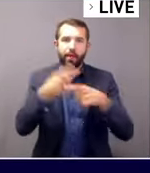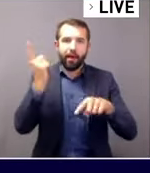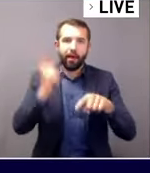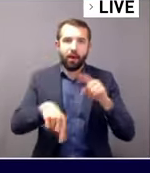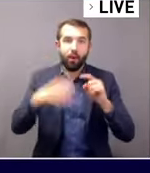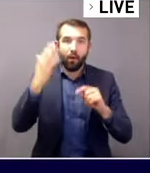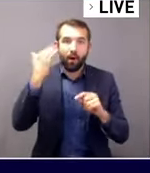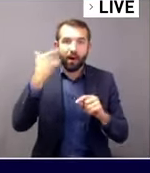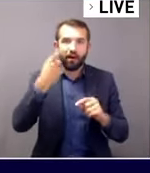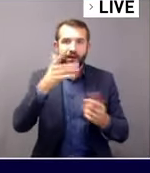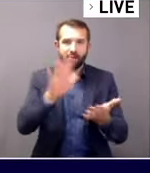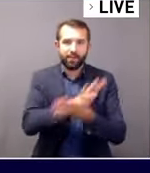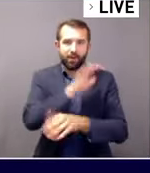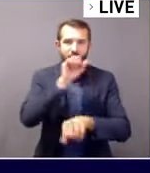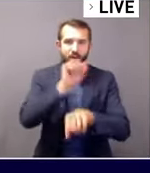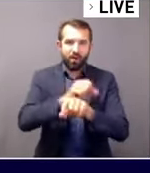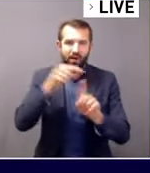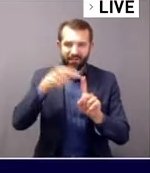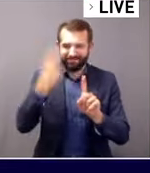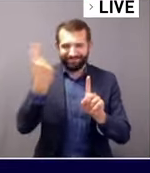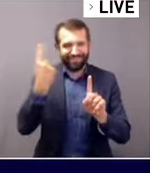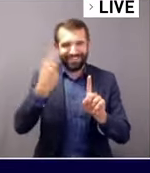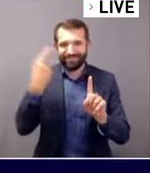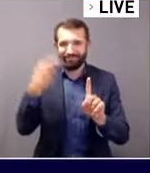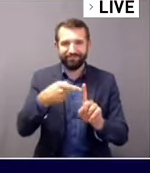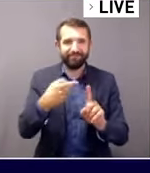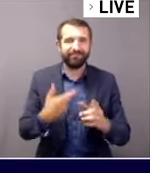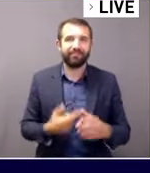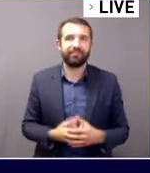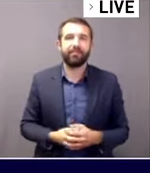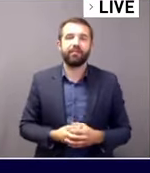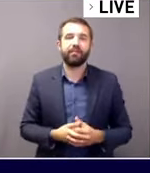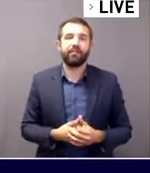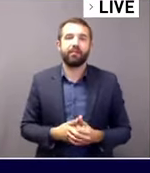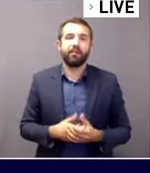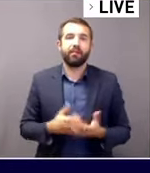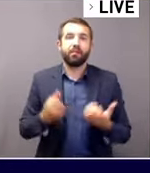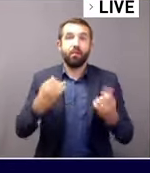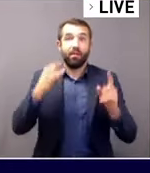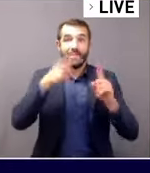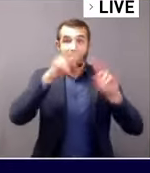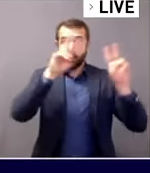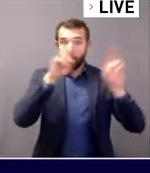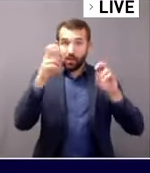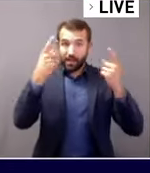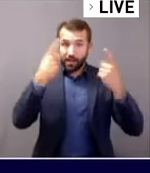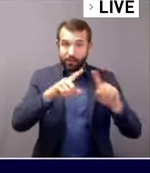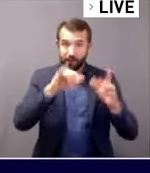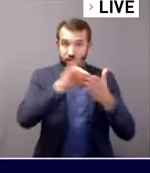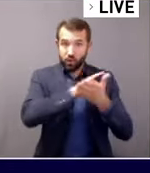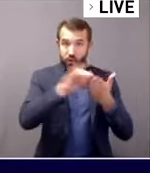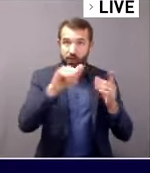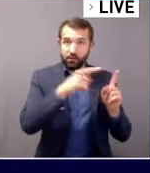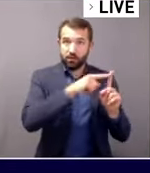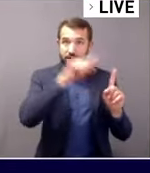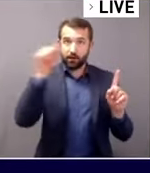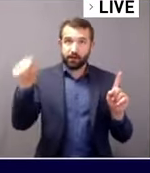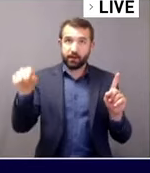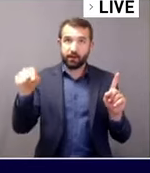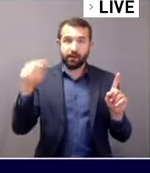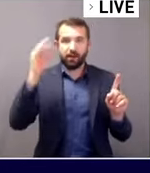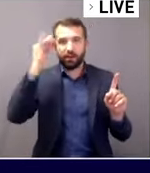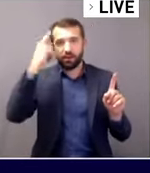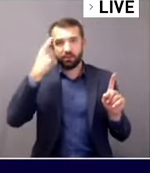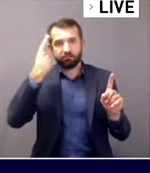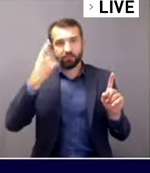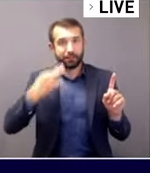seeing a surge in cases right now, but if we do see a surge of cases in the fall and the winter, are there contracts and is there a plan